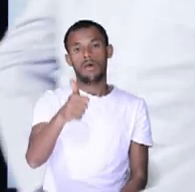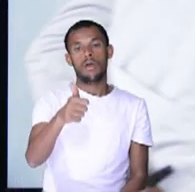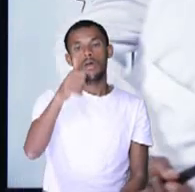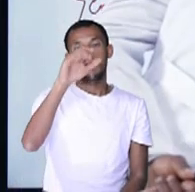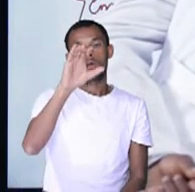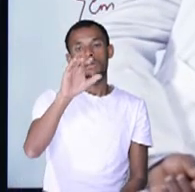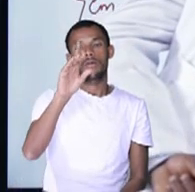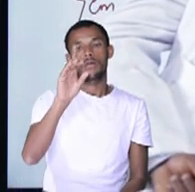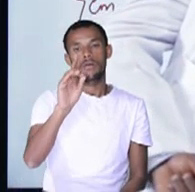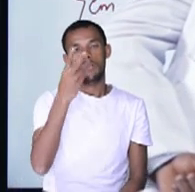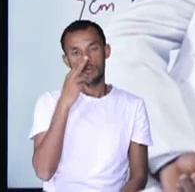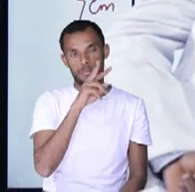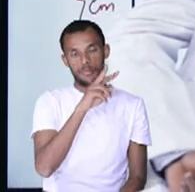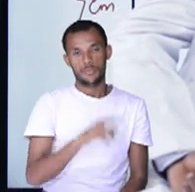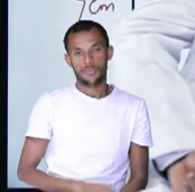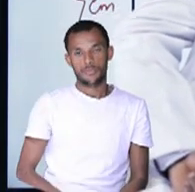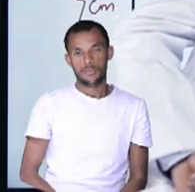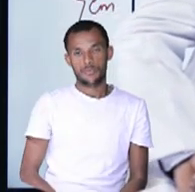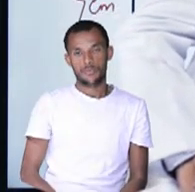ACD. Triangle